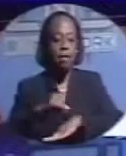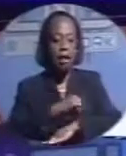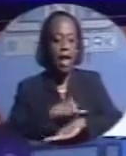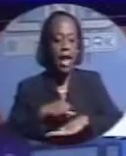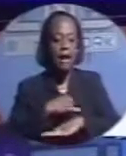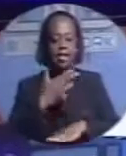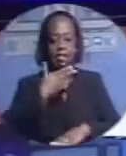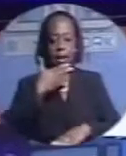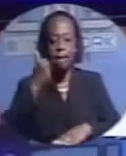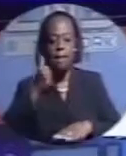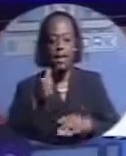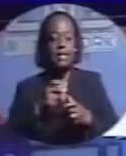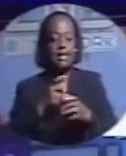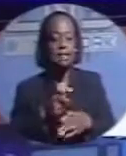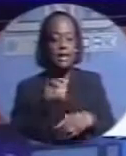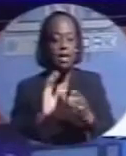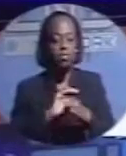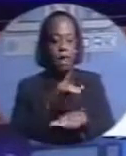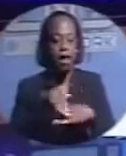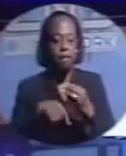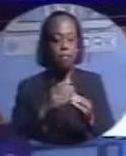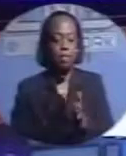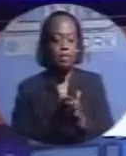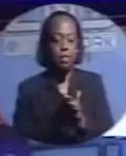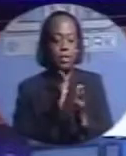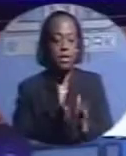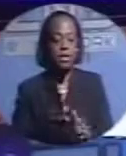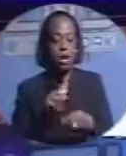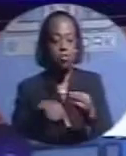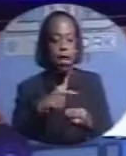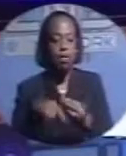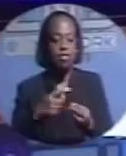from around the country going head-to-head for national bragging